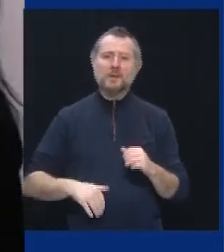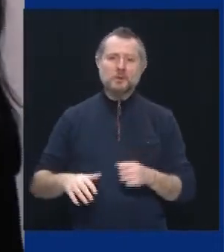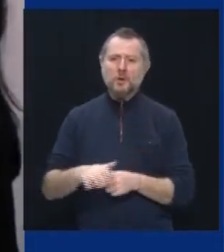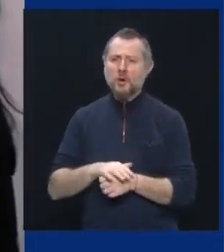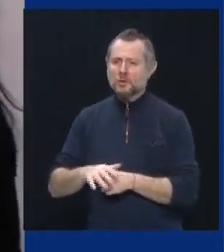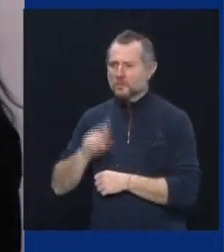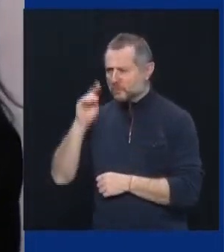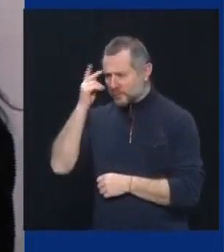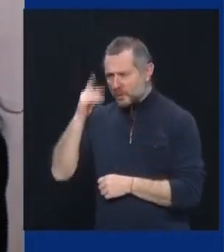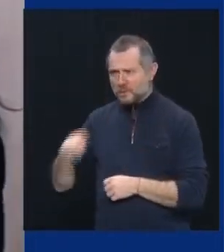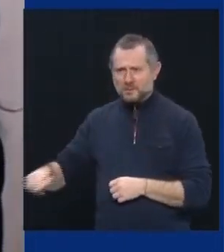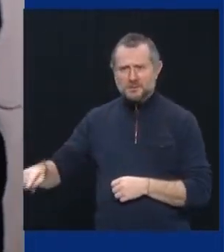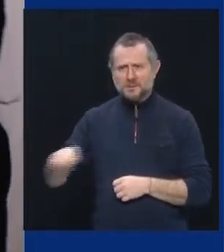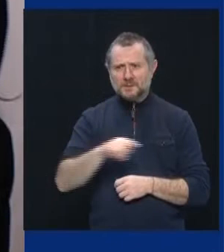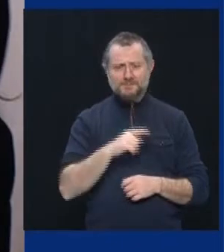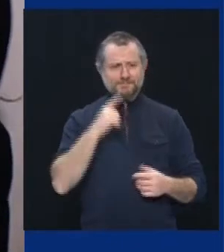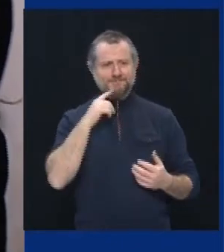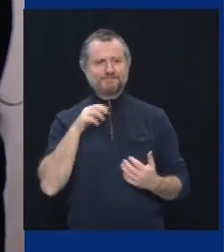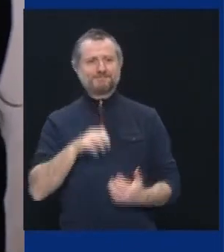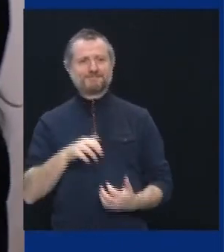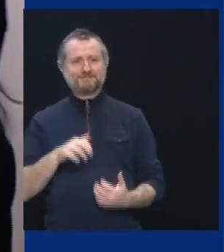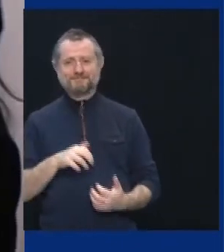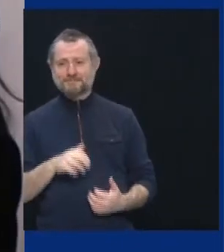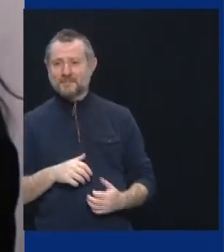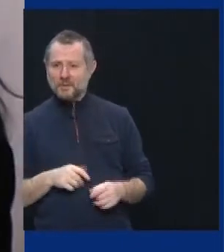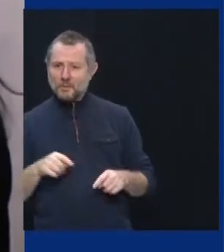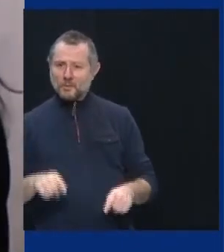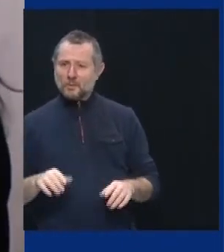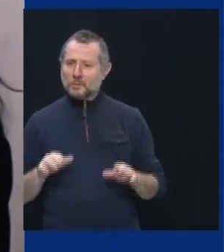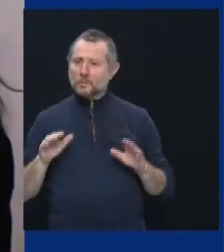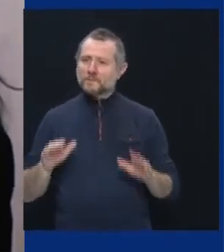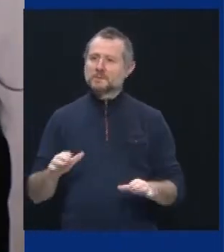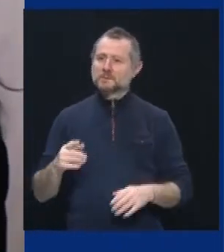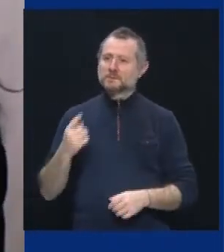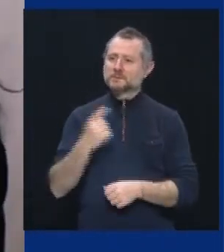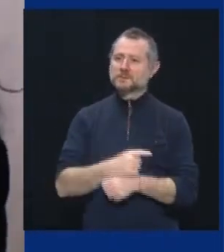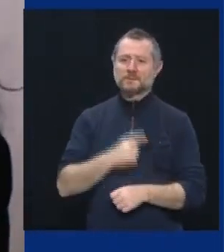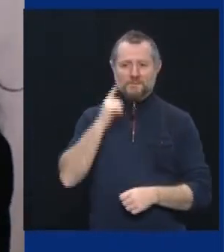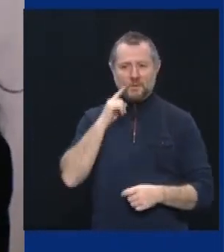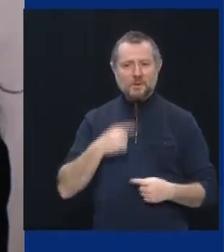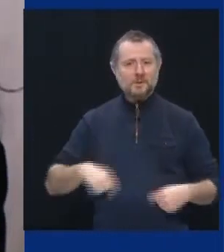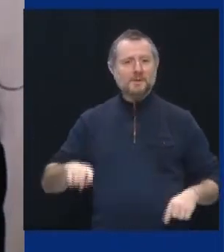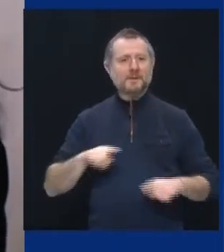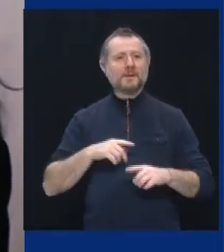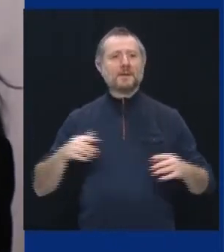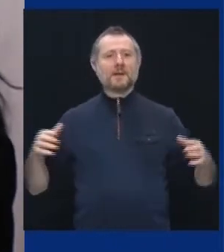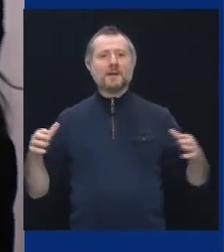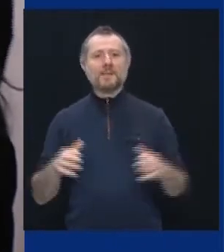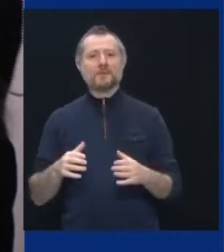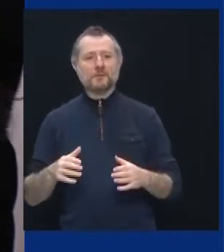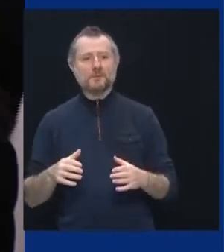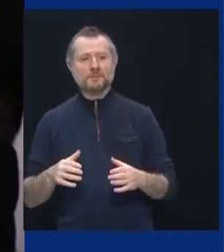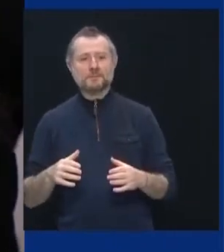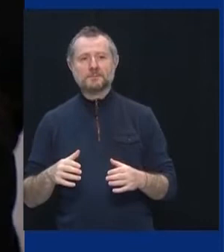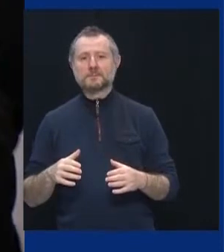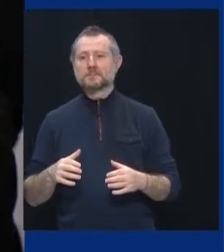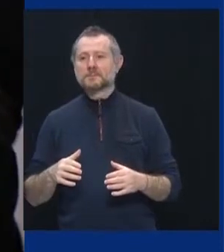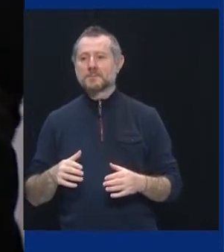But this is a good time for all of us to get together, Muriel. To me,